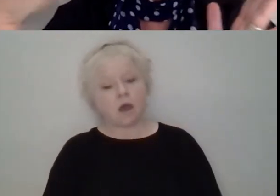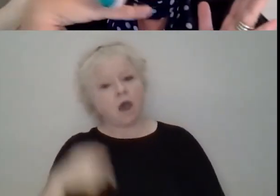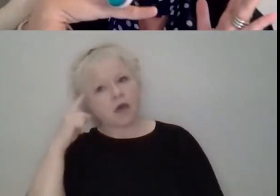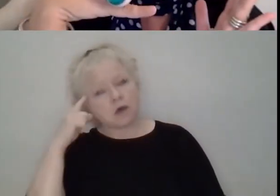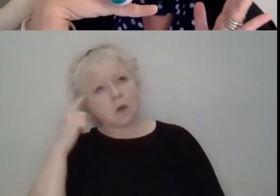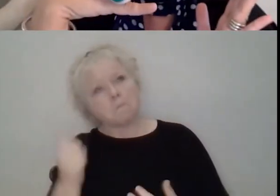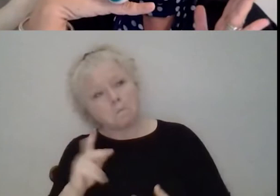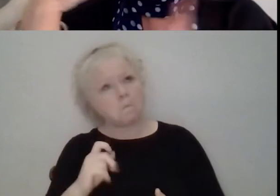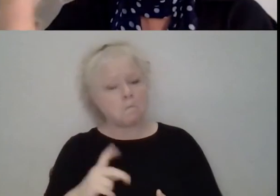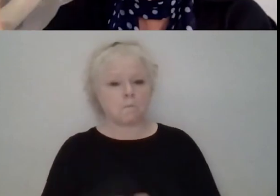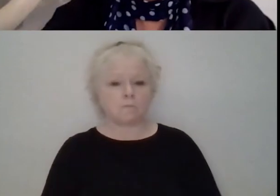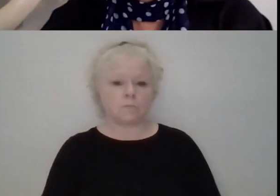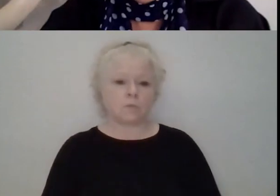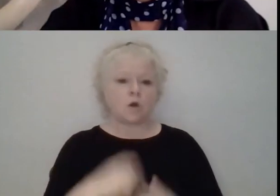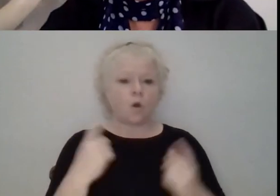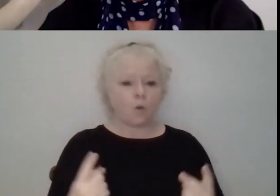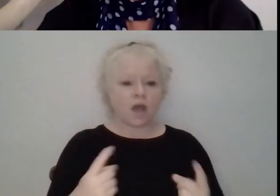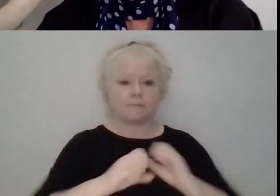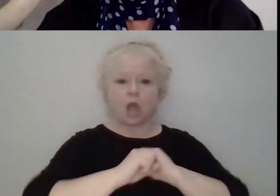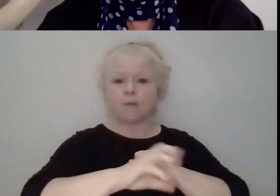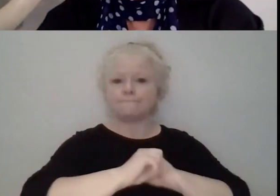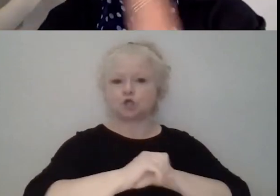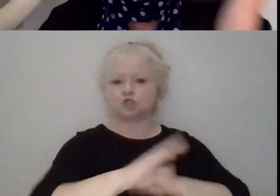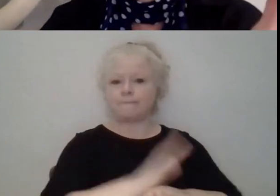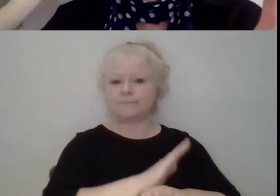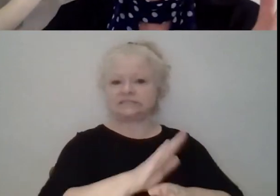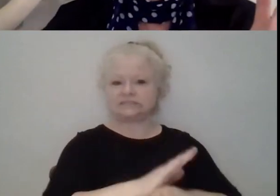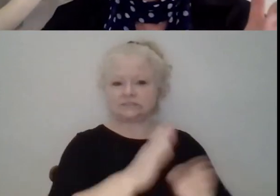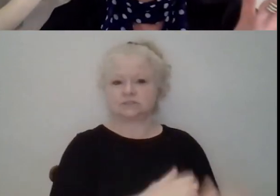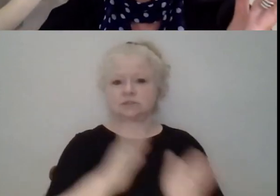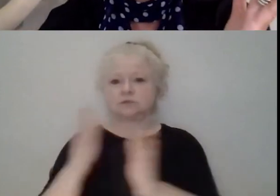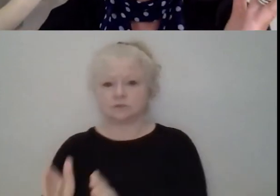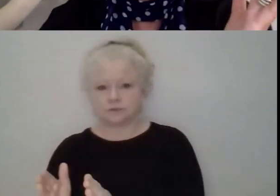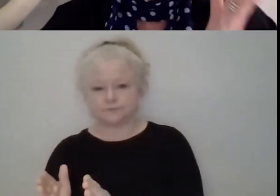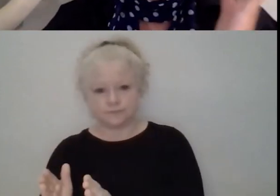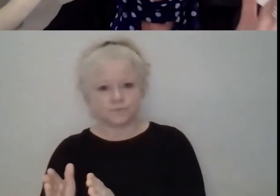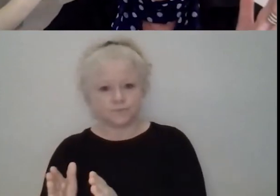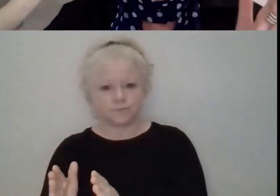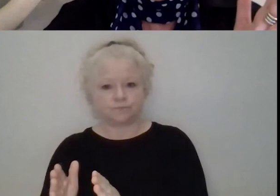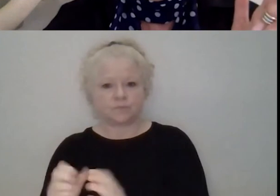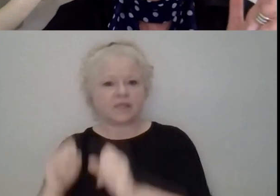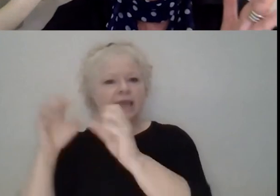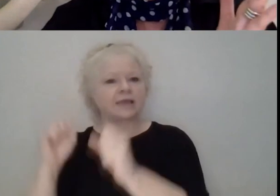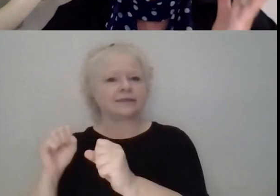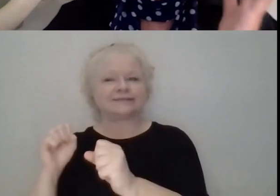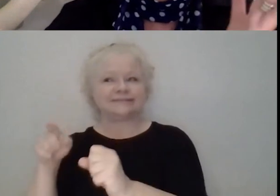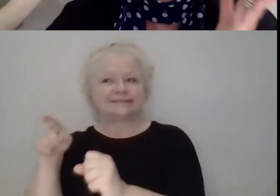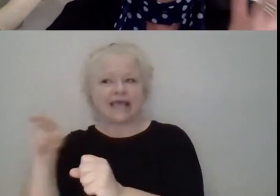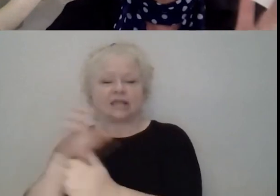be on the big commercial side, and the other will be an amazing designer who